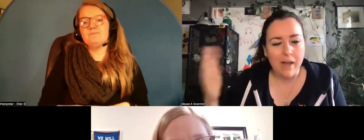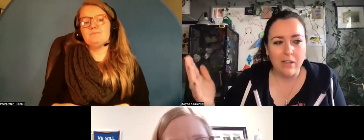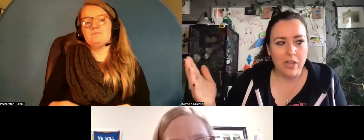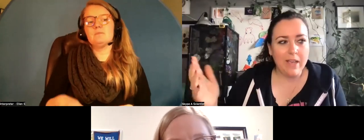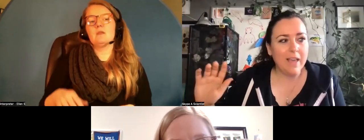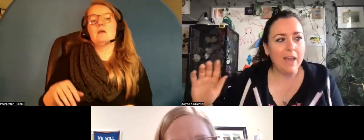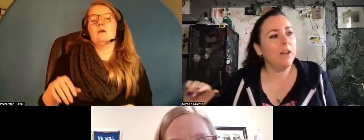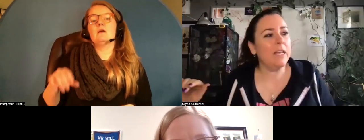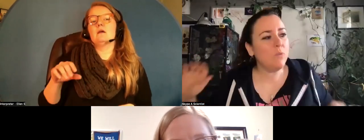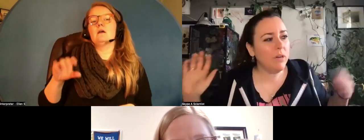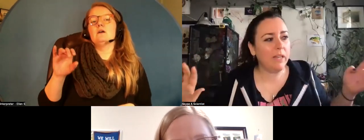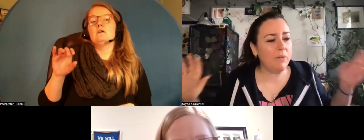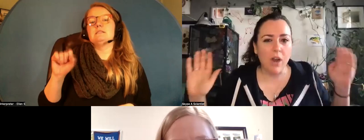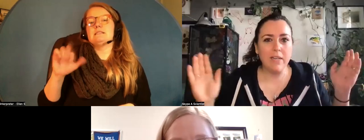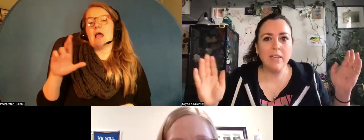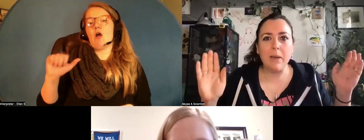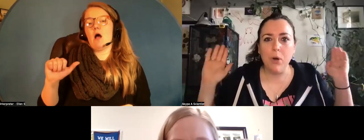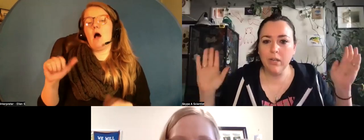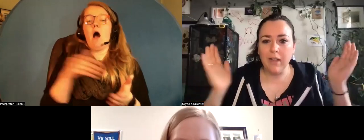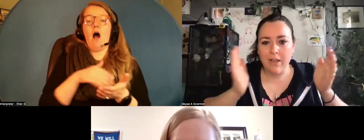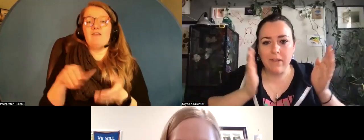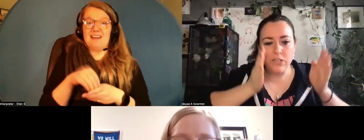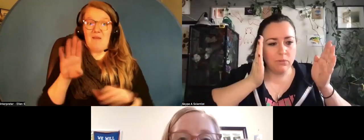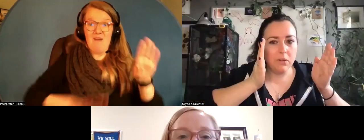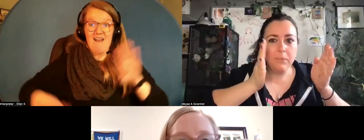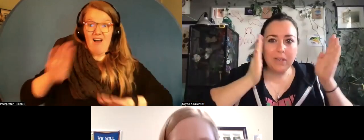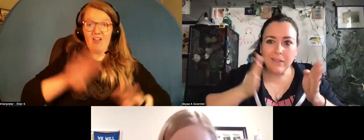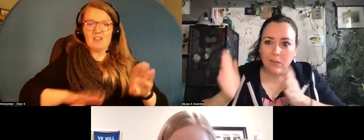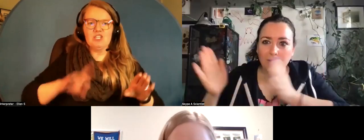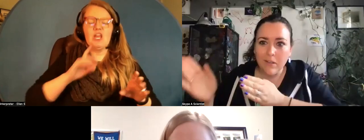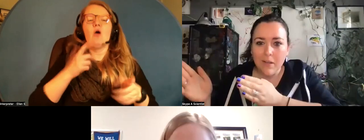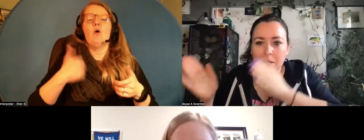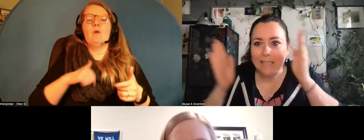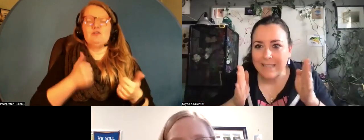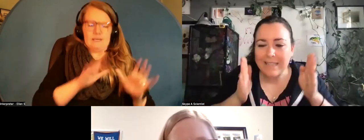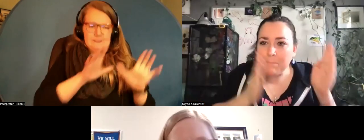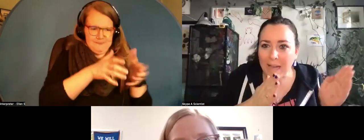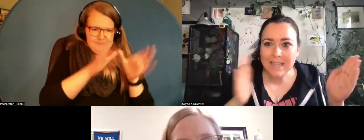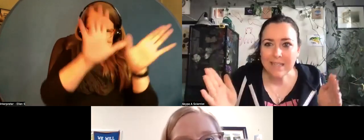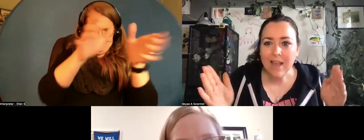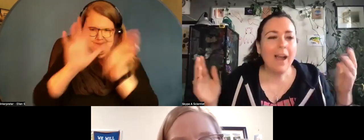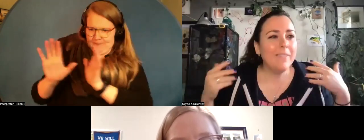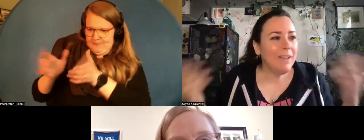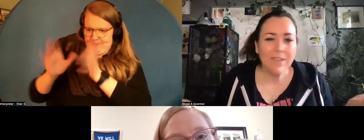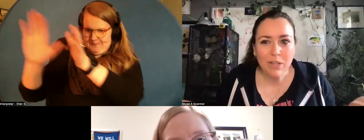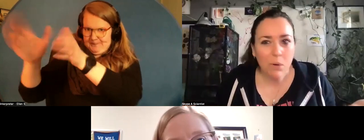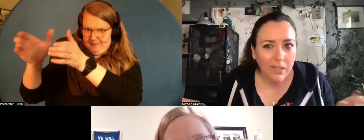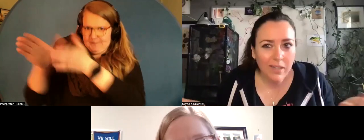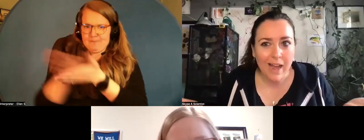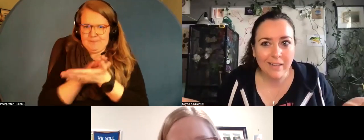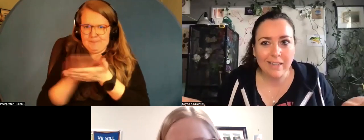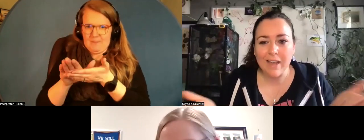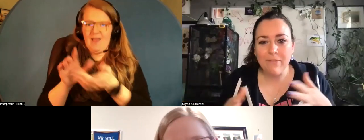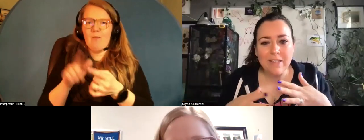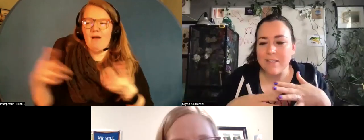in biology is that historically we've tried to like put life into neat little boxes, and life doesn't really work